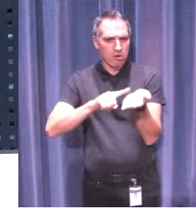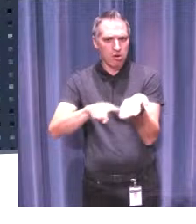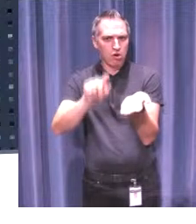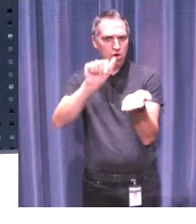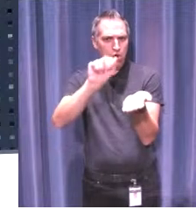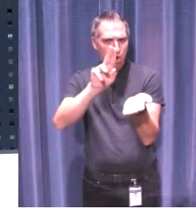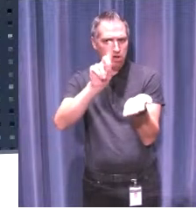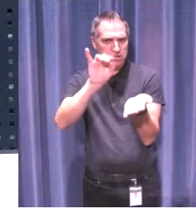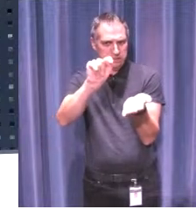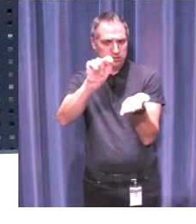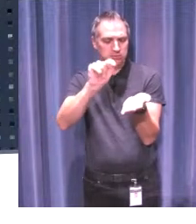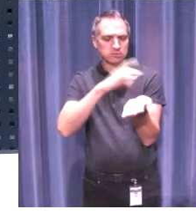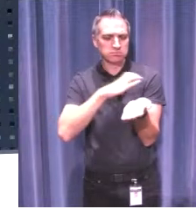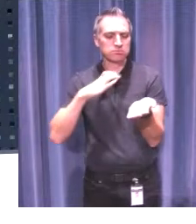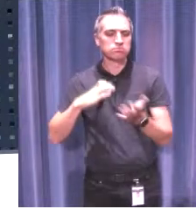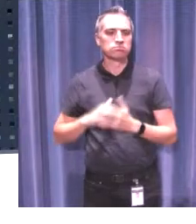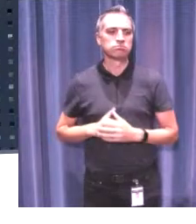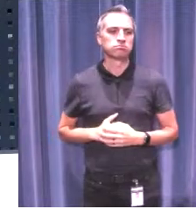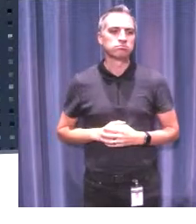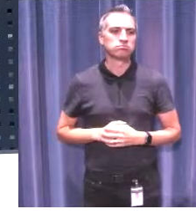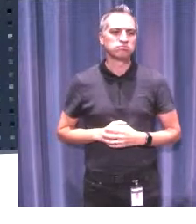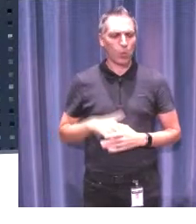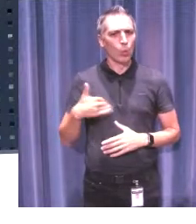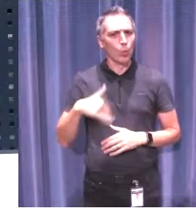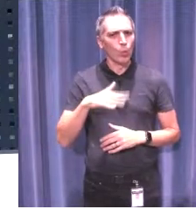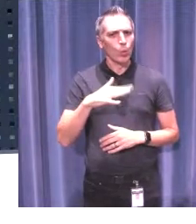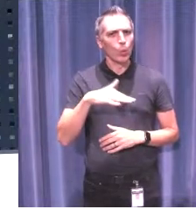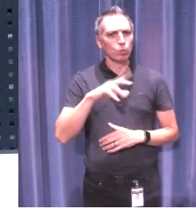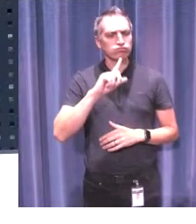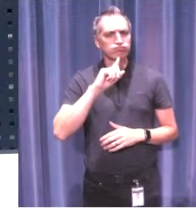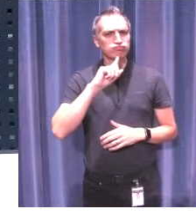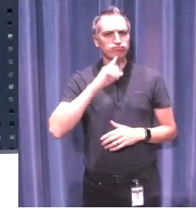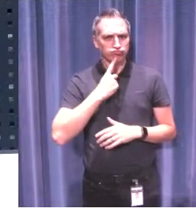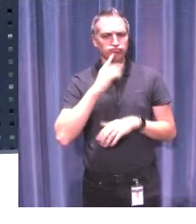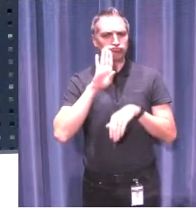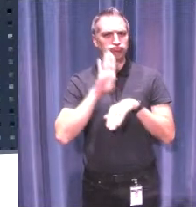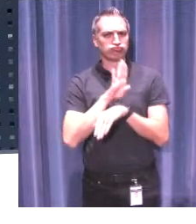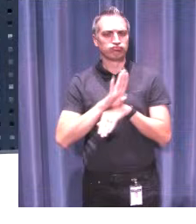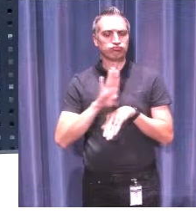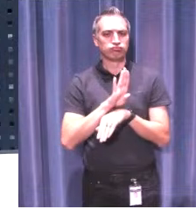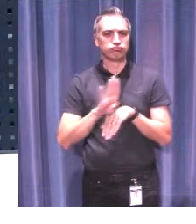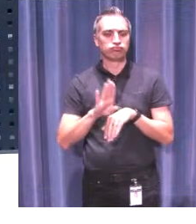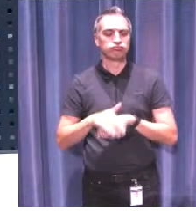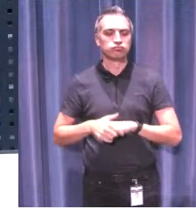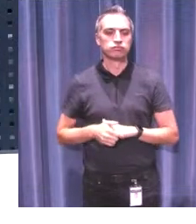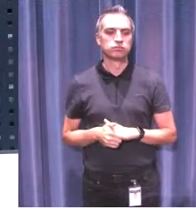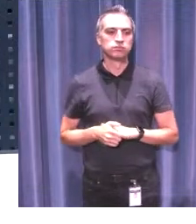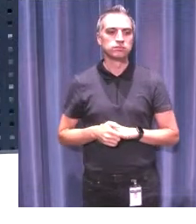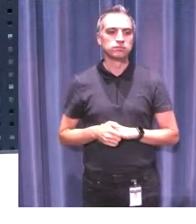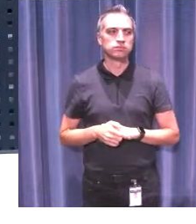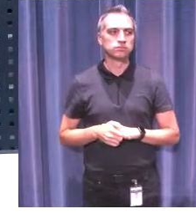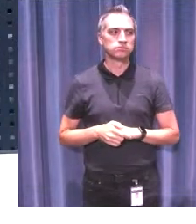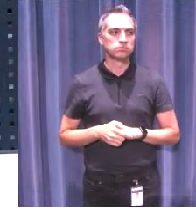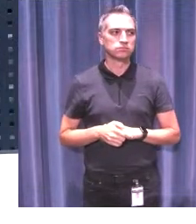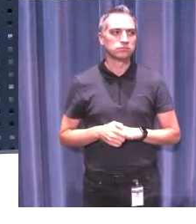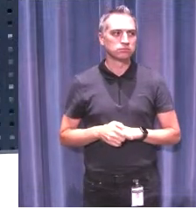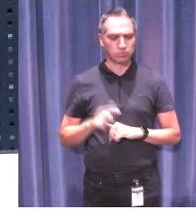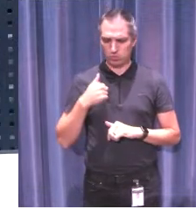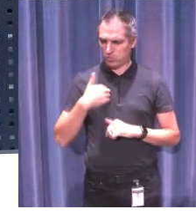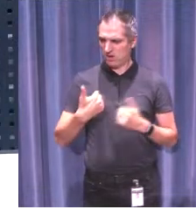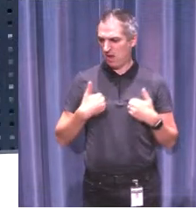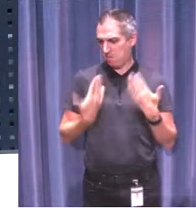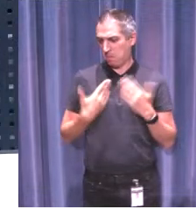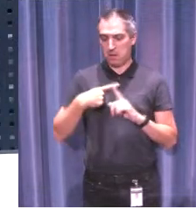I mean, it was serious business, and we went about it at least